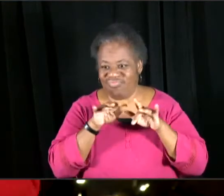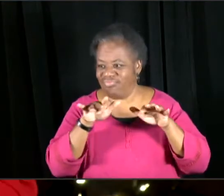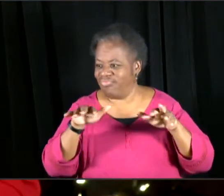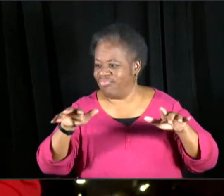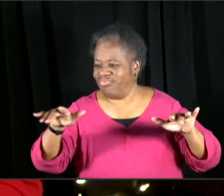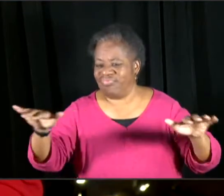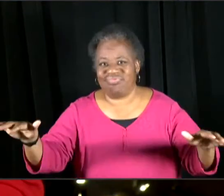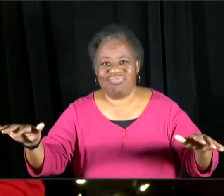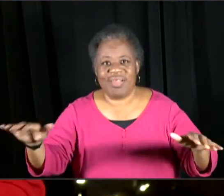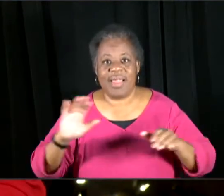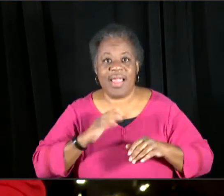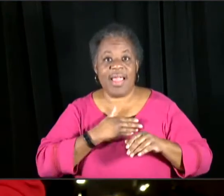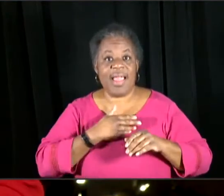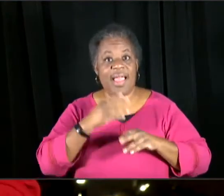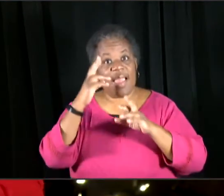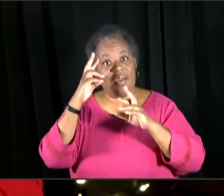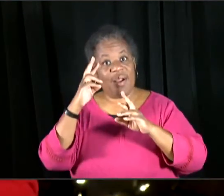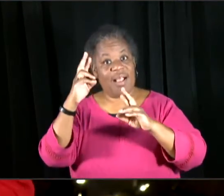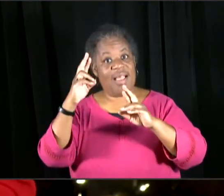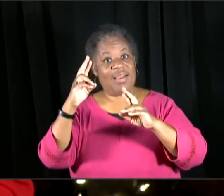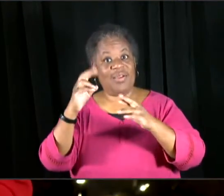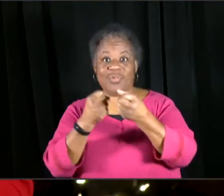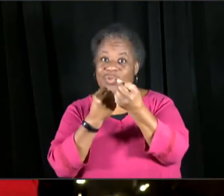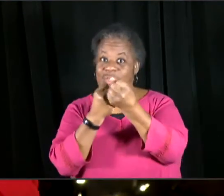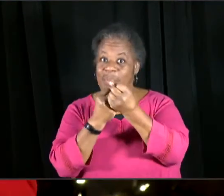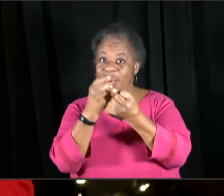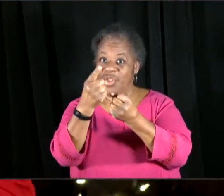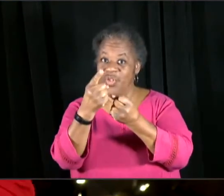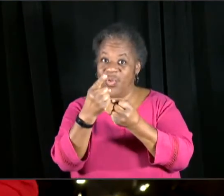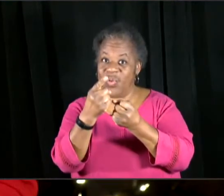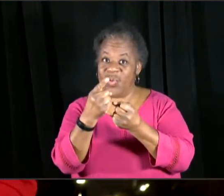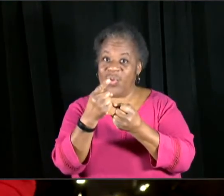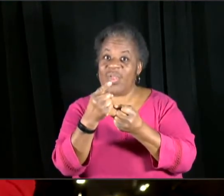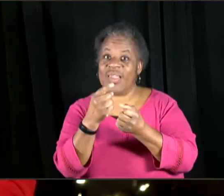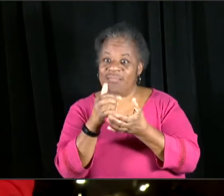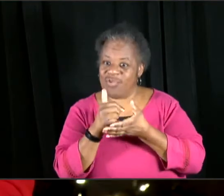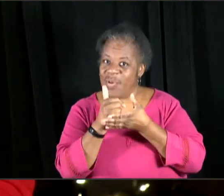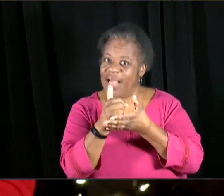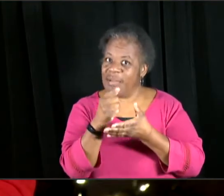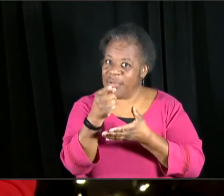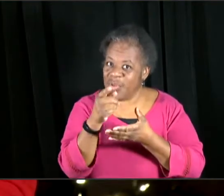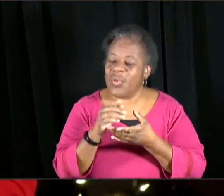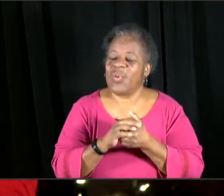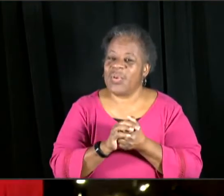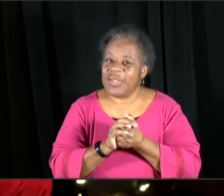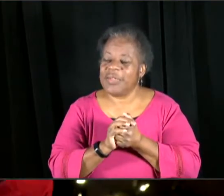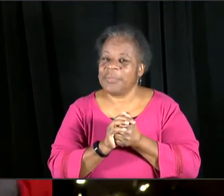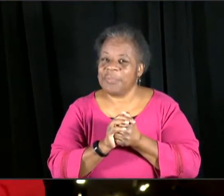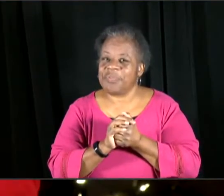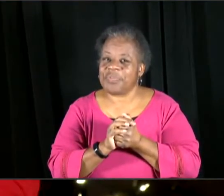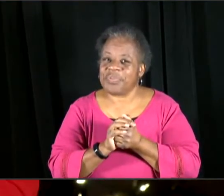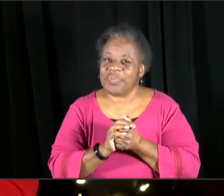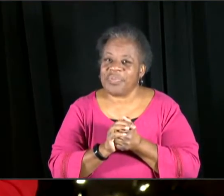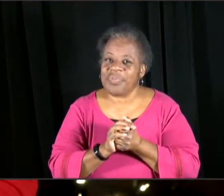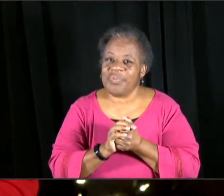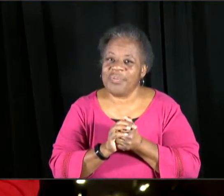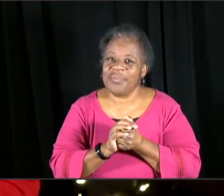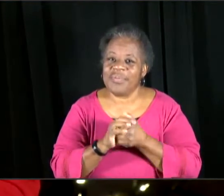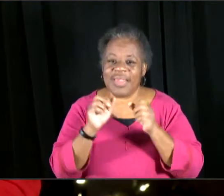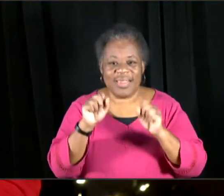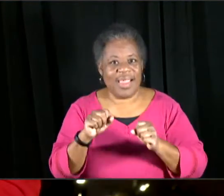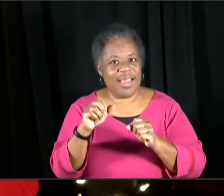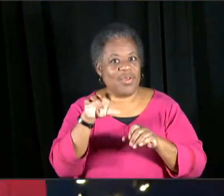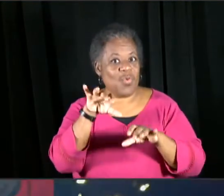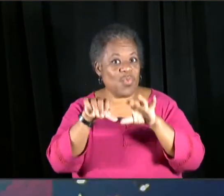be our honor to accompany you as you investigate or help you share the Jesus story. You can reach out to any one of